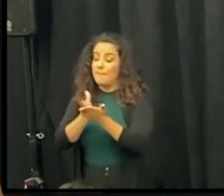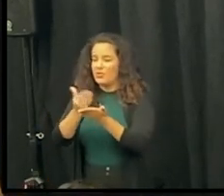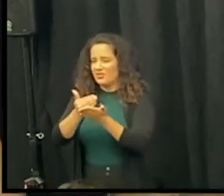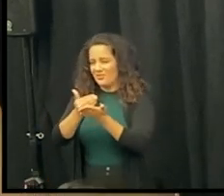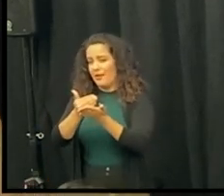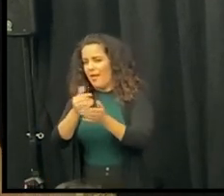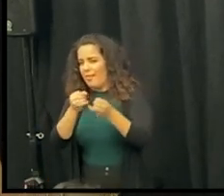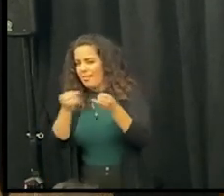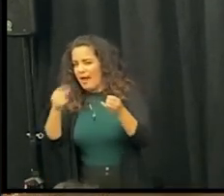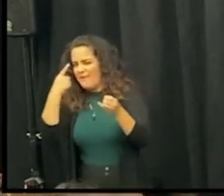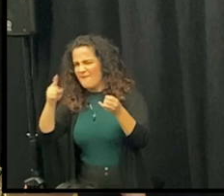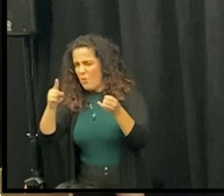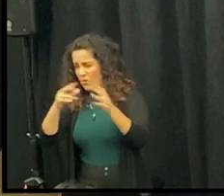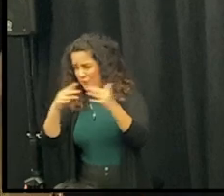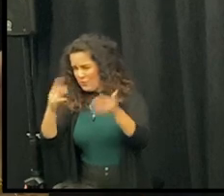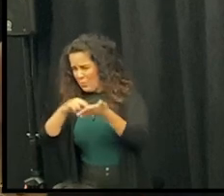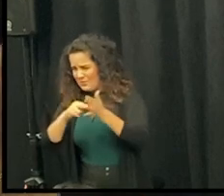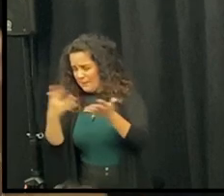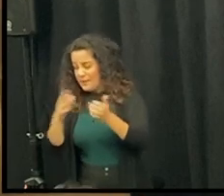what you're saying? Well.